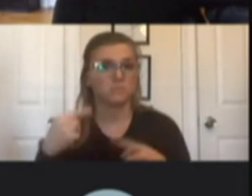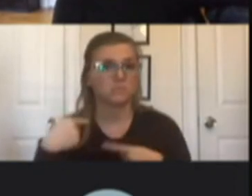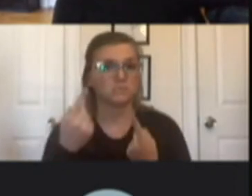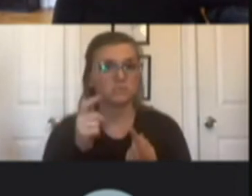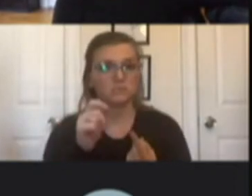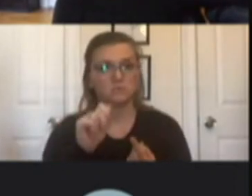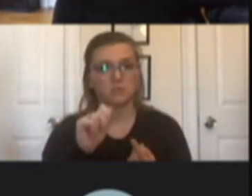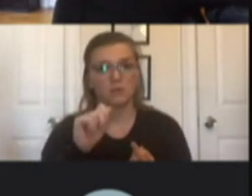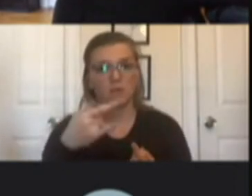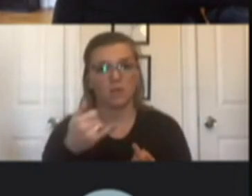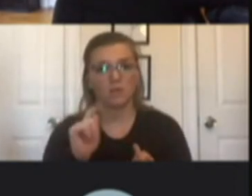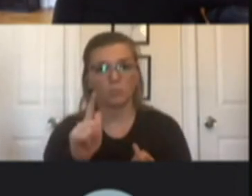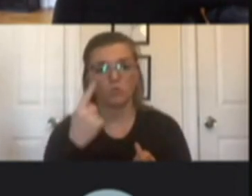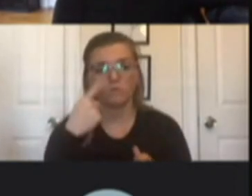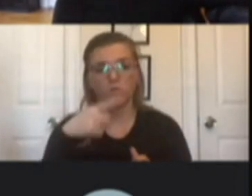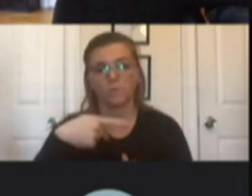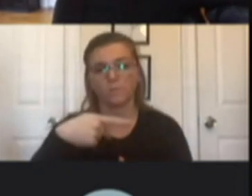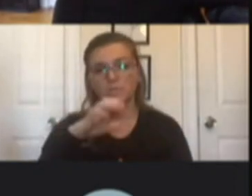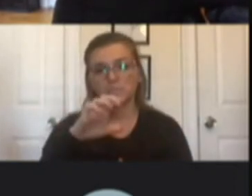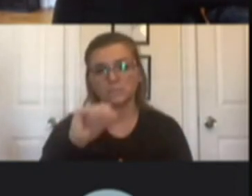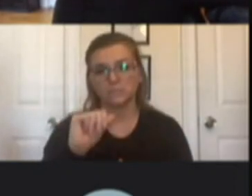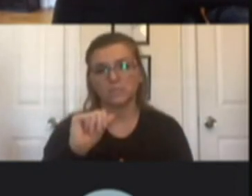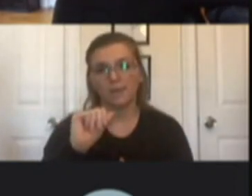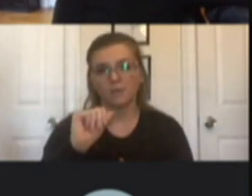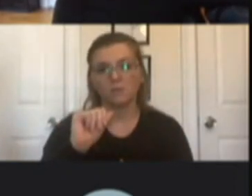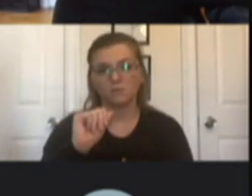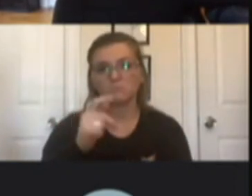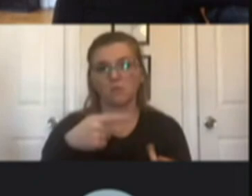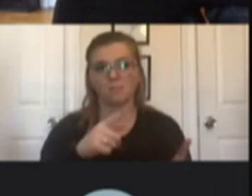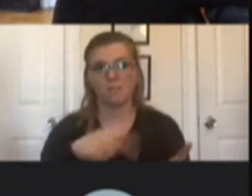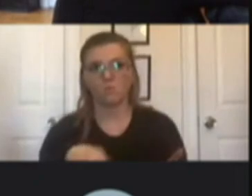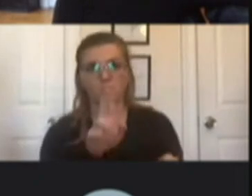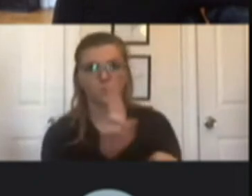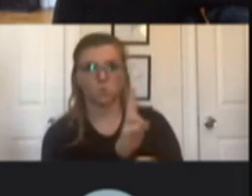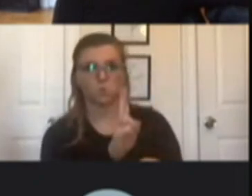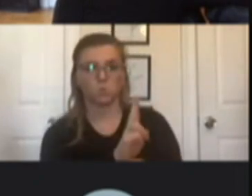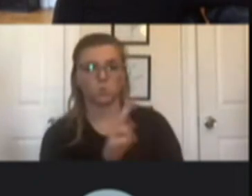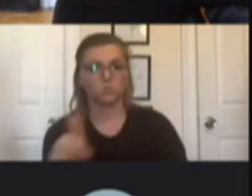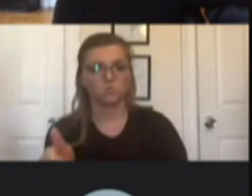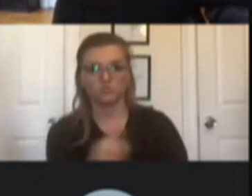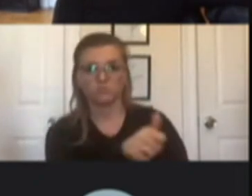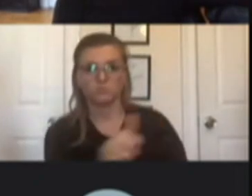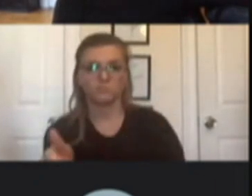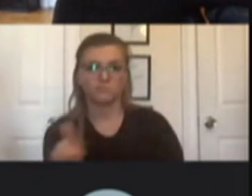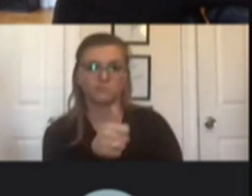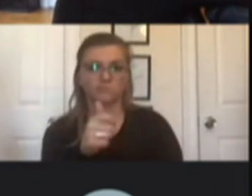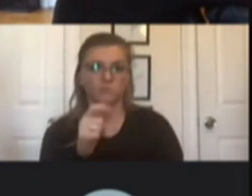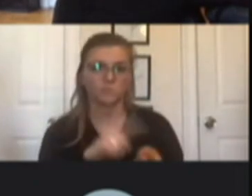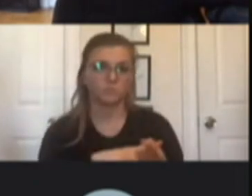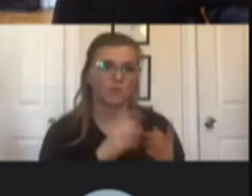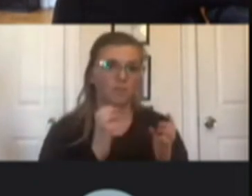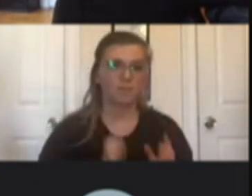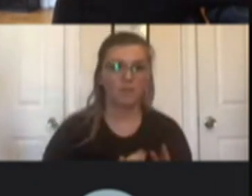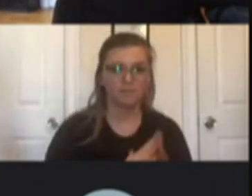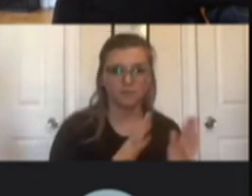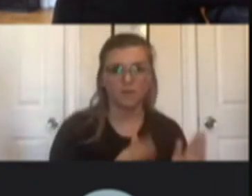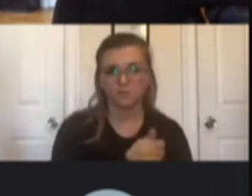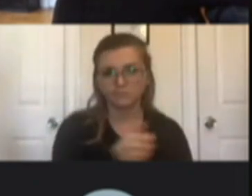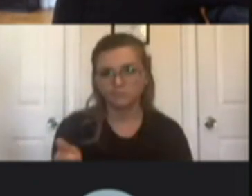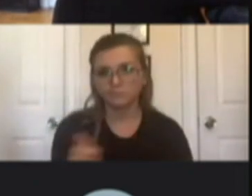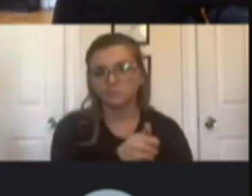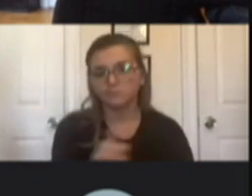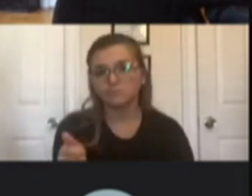PCAs use the vehicles to come to and from the client's house. There are